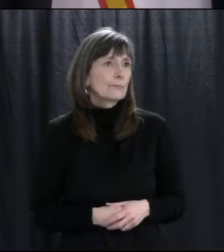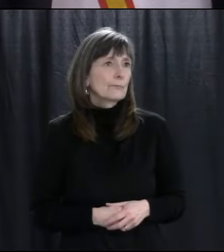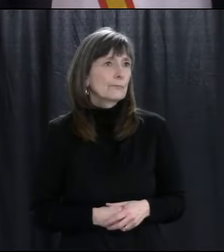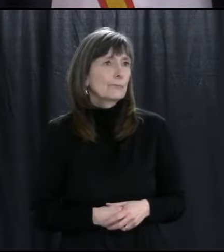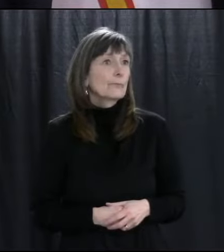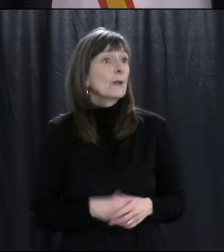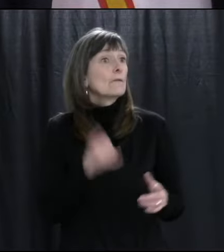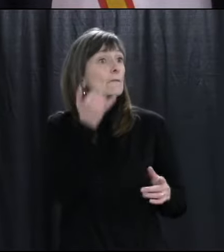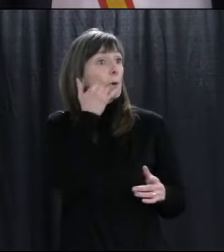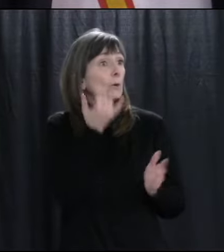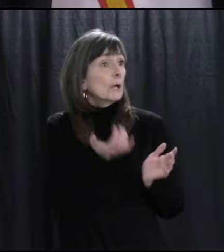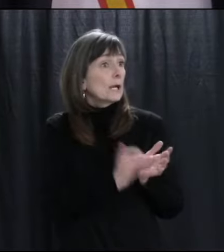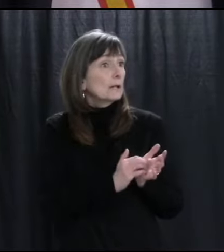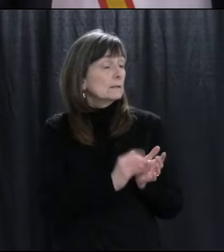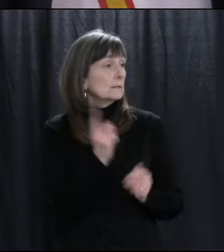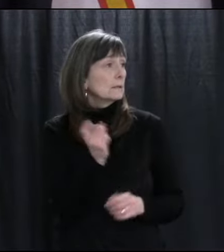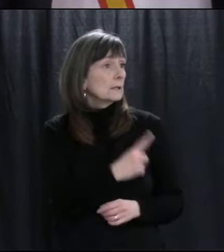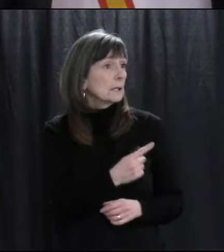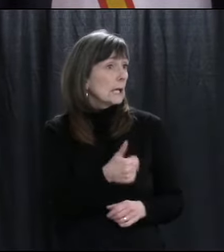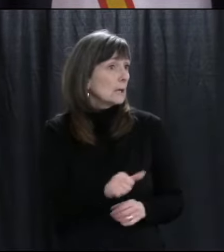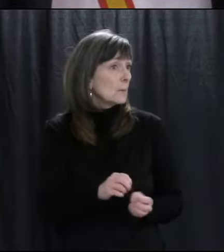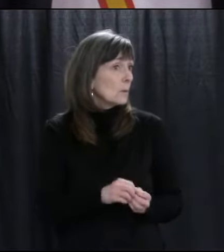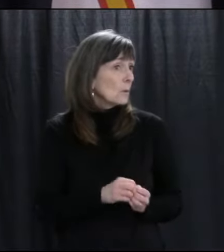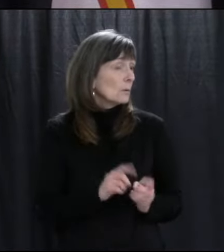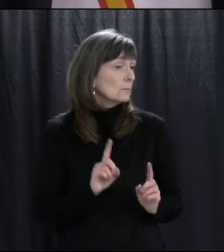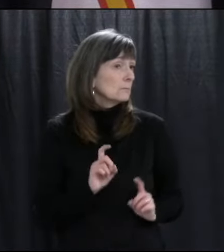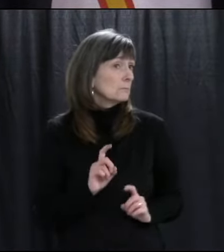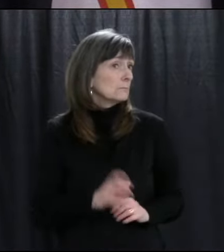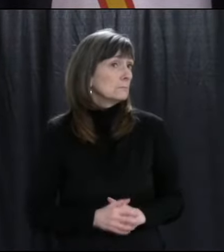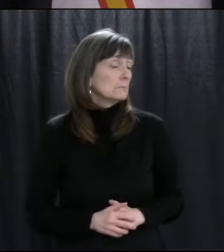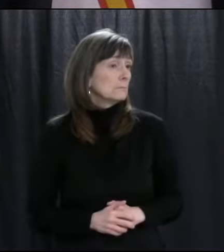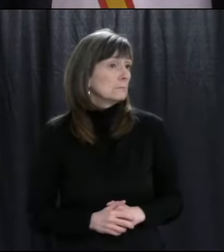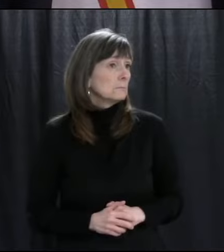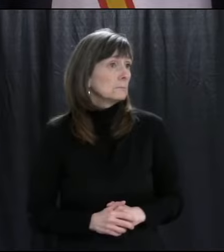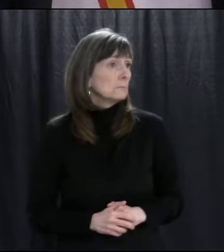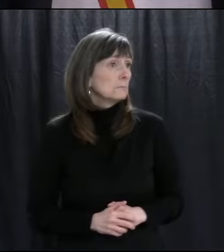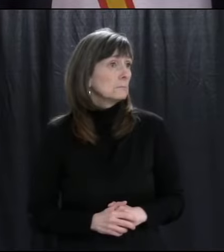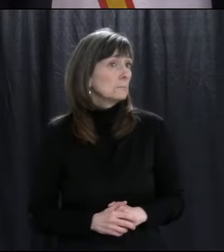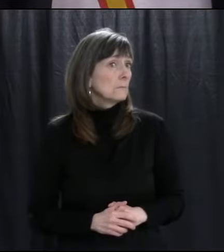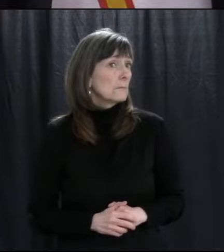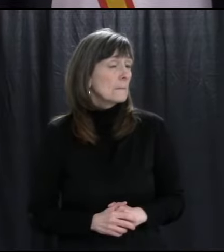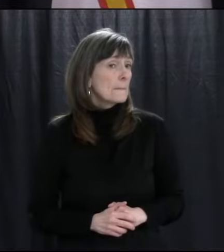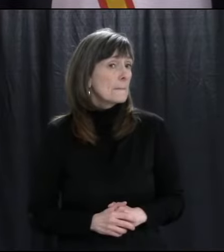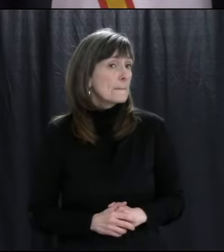Let's go back to the phone line. So if any of the reporters on the phone have follow-up questions.